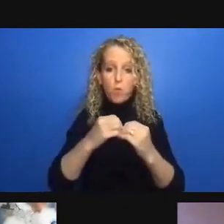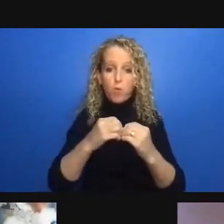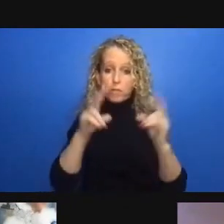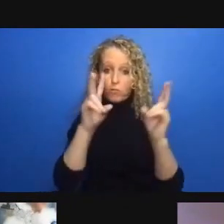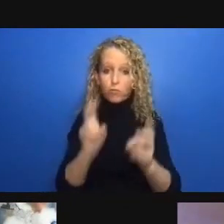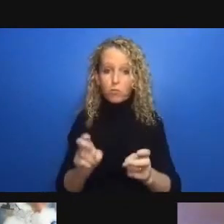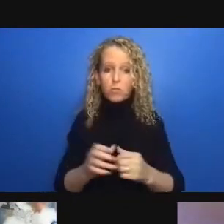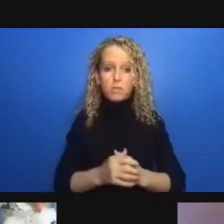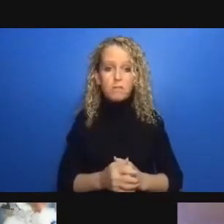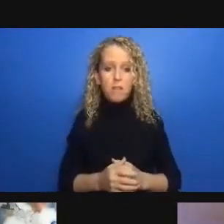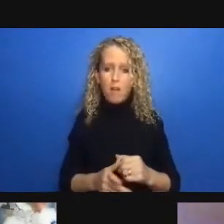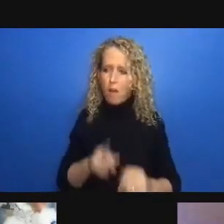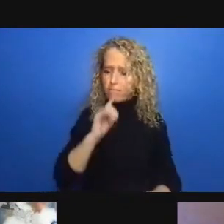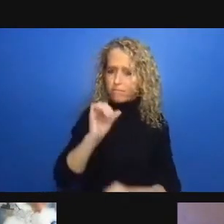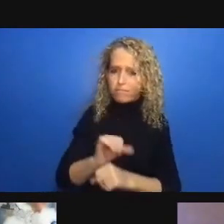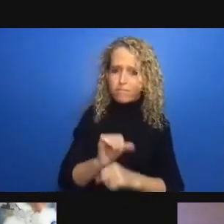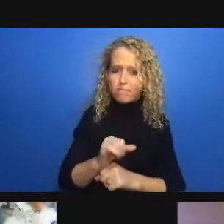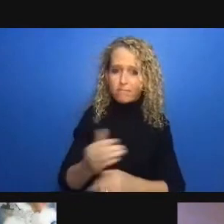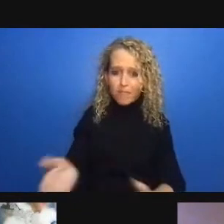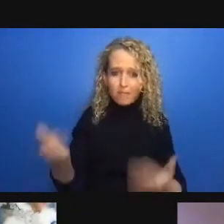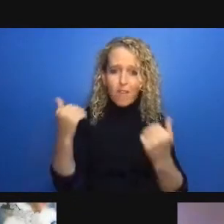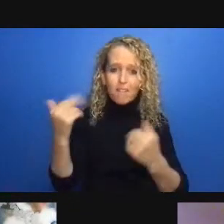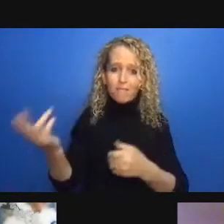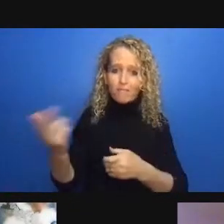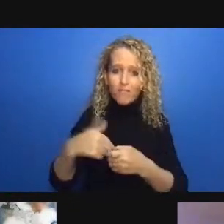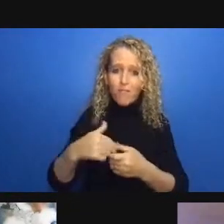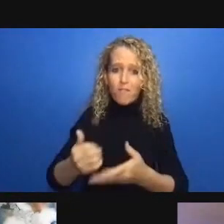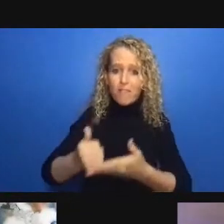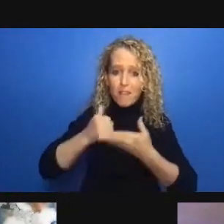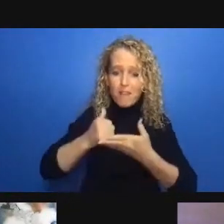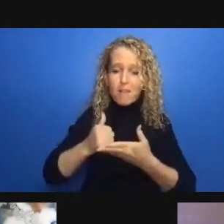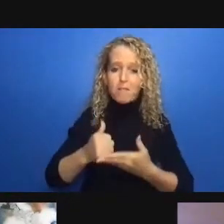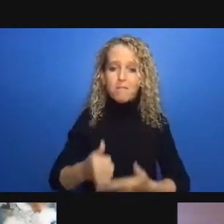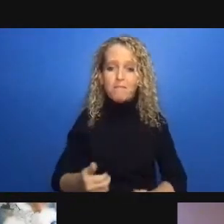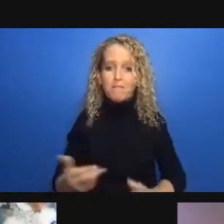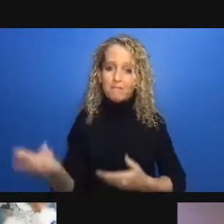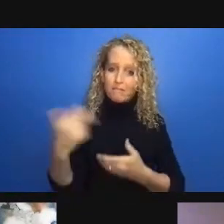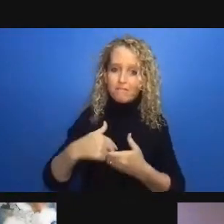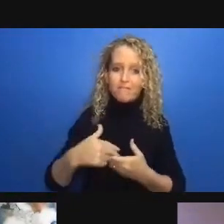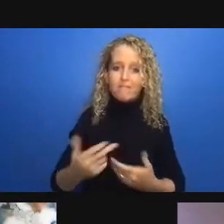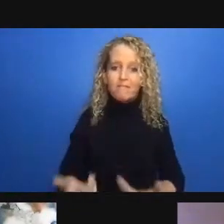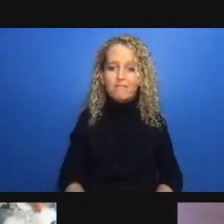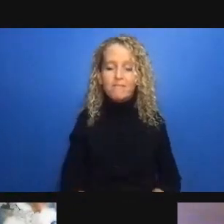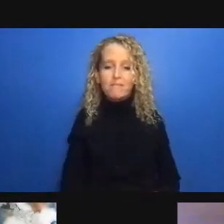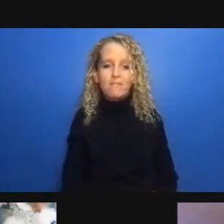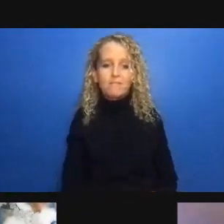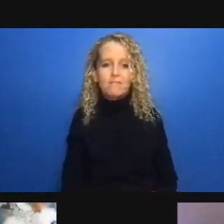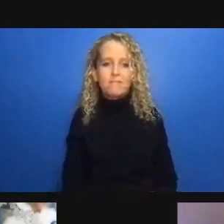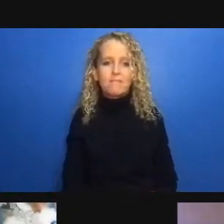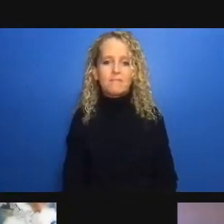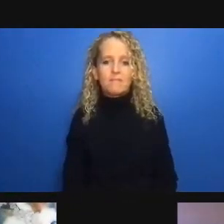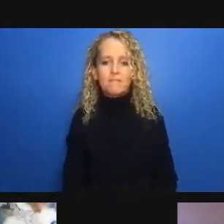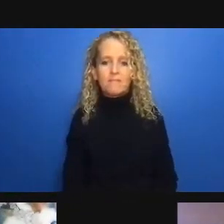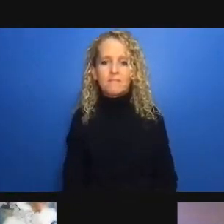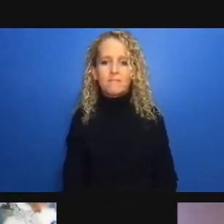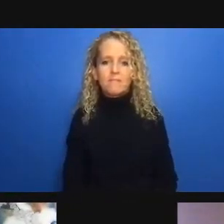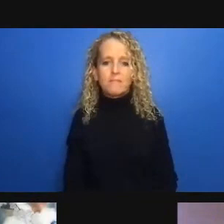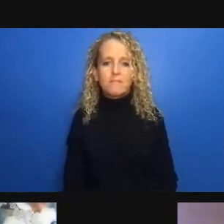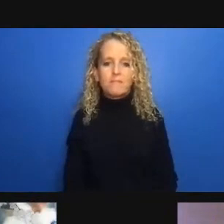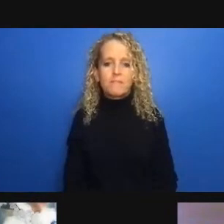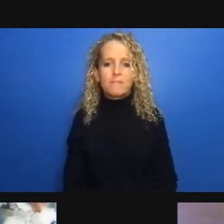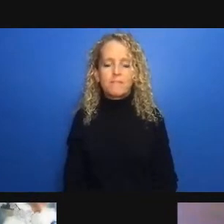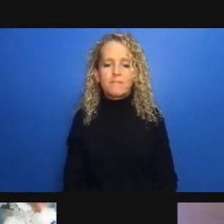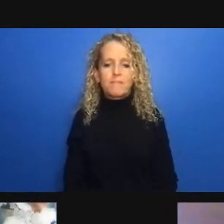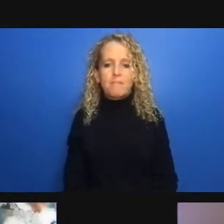Definitely. You can join us. Help us. Hey, come on board. Definitely. Yeah. I mean, this forum, all of